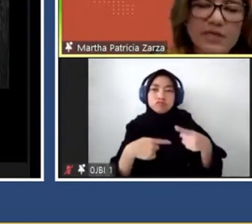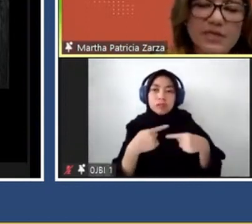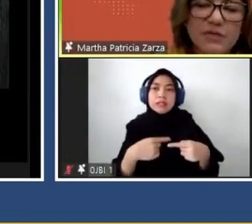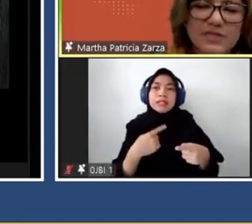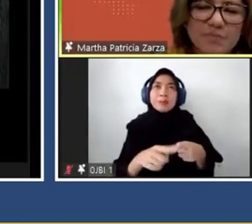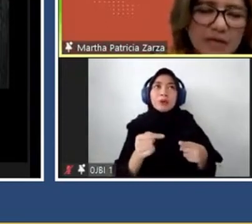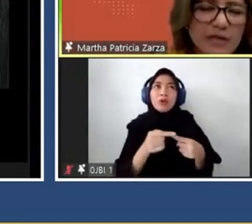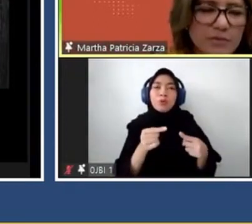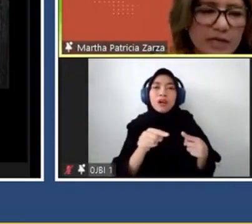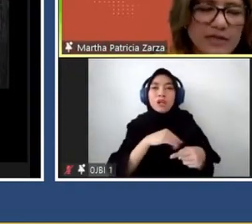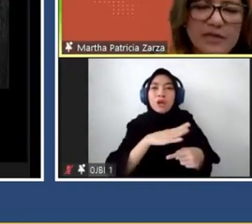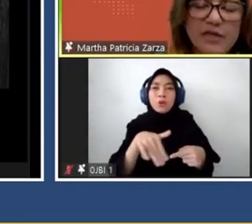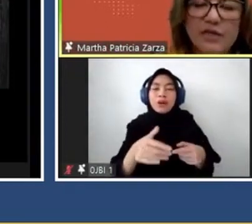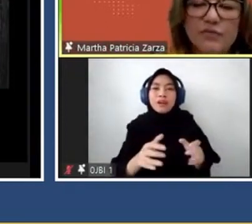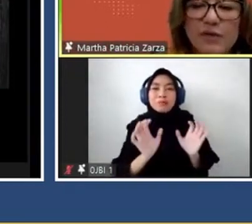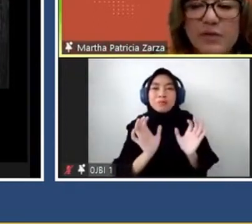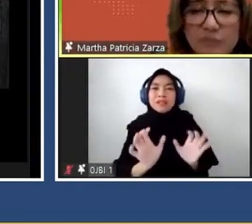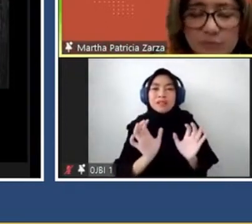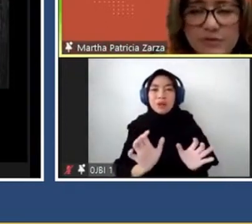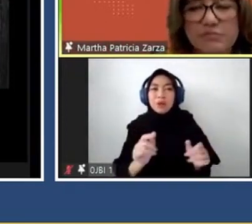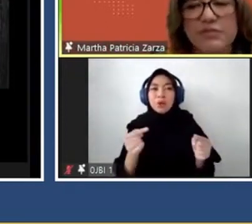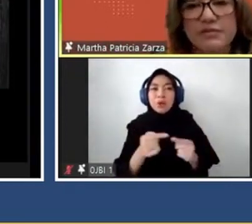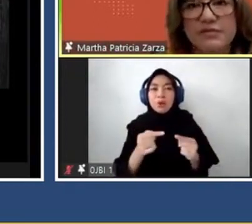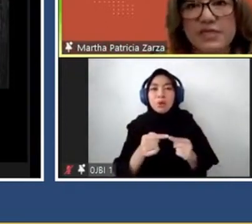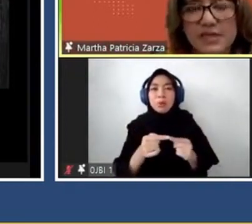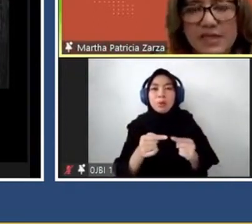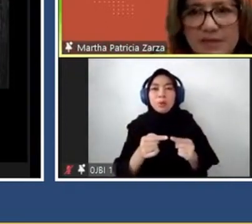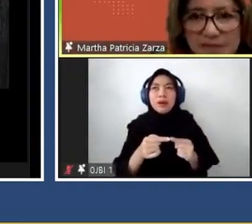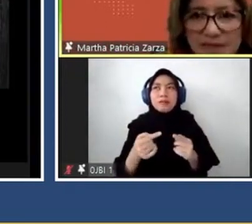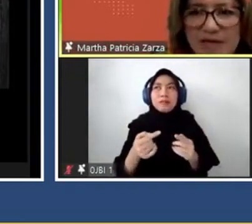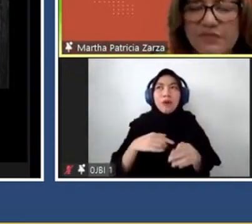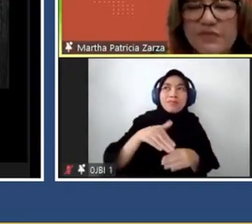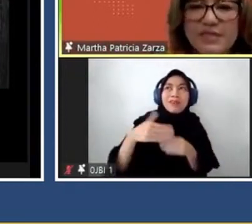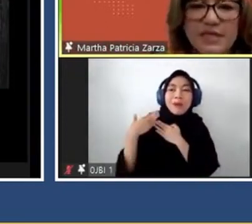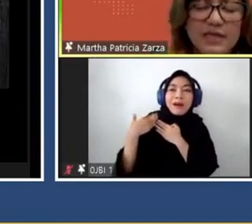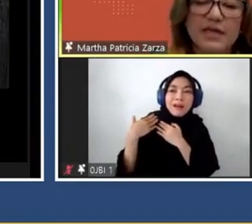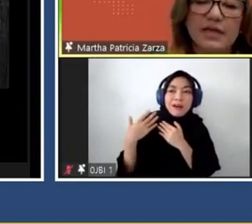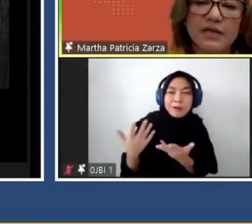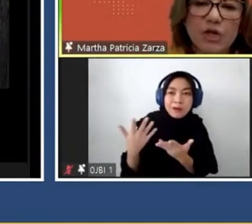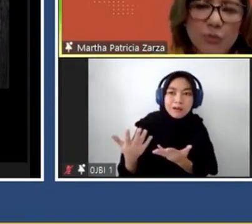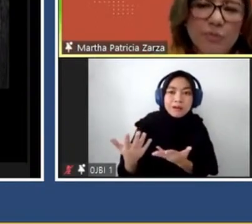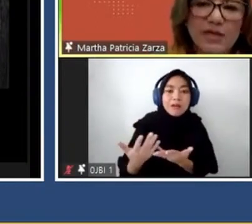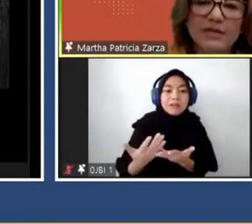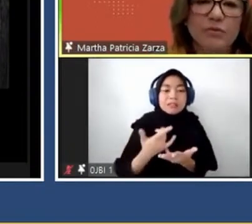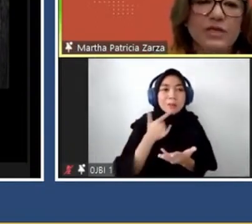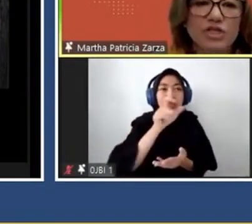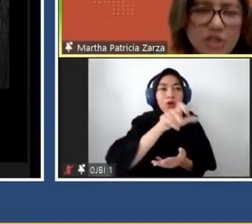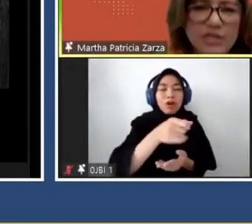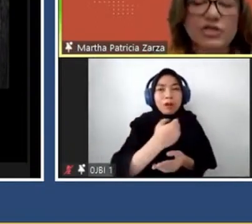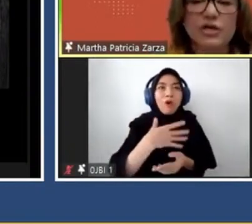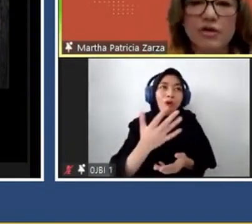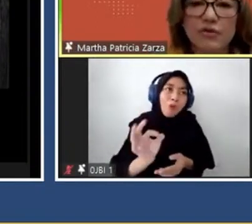about families, it was mainly related to family roles. That they have this idea that women are the